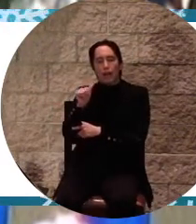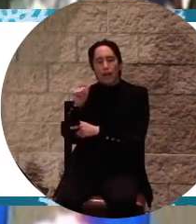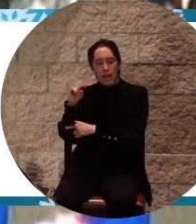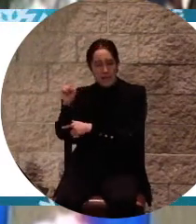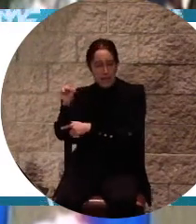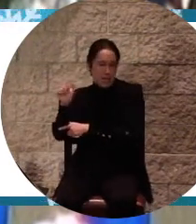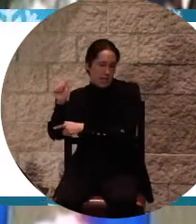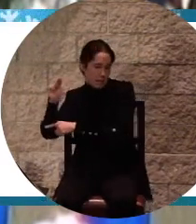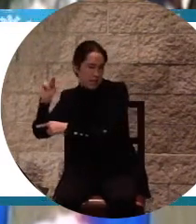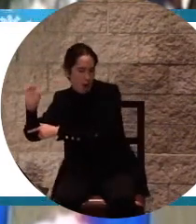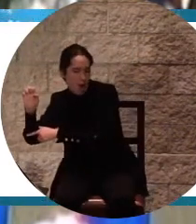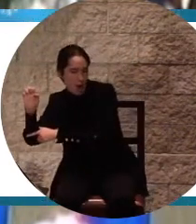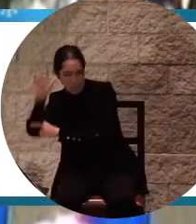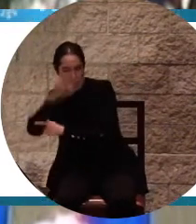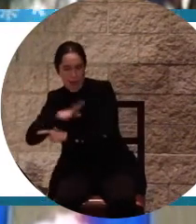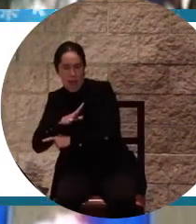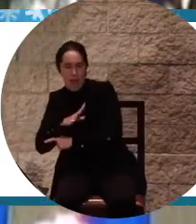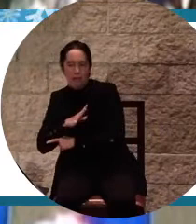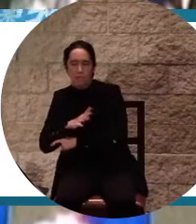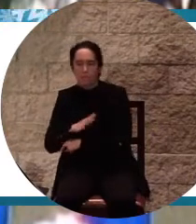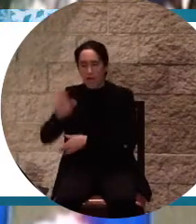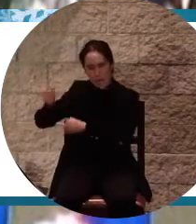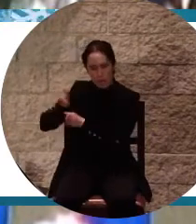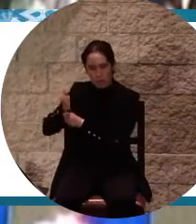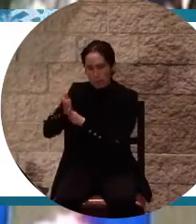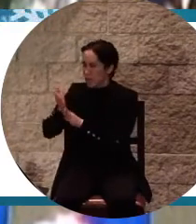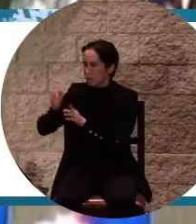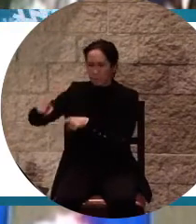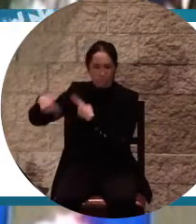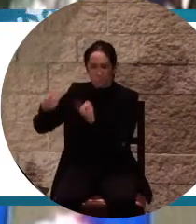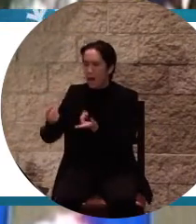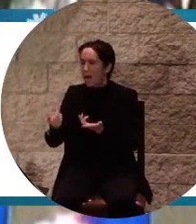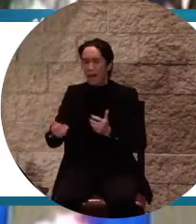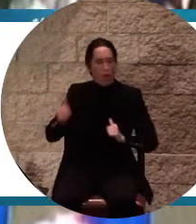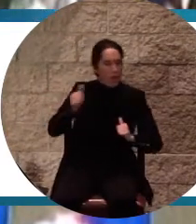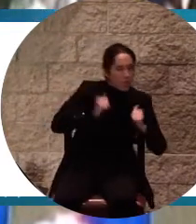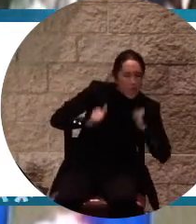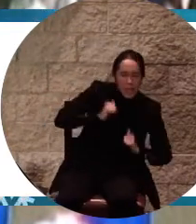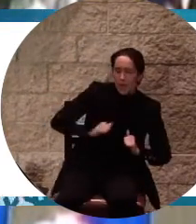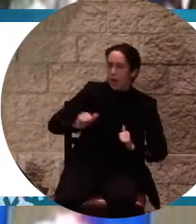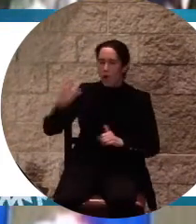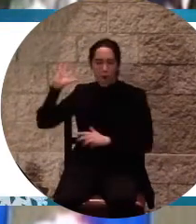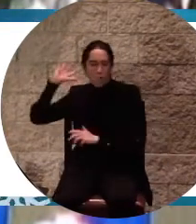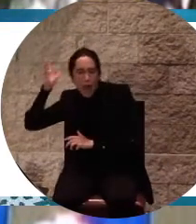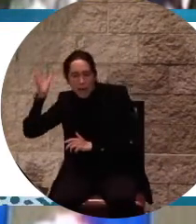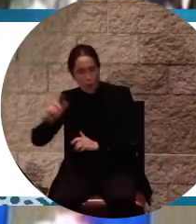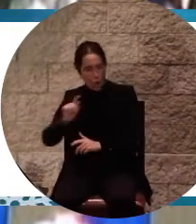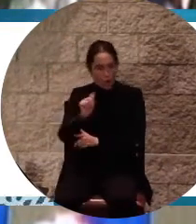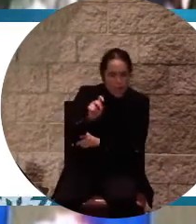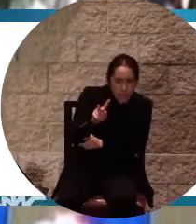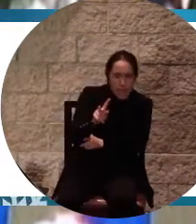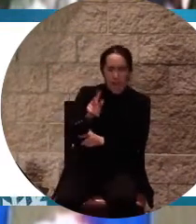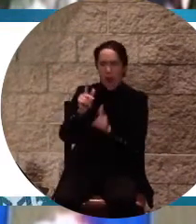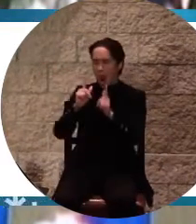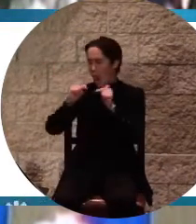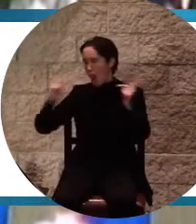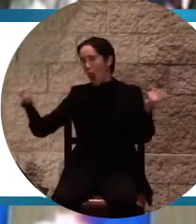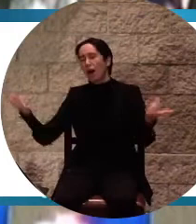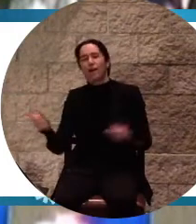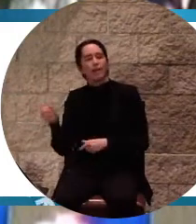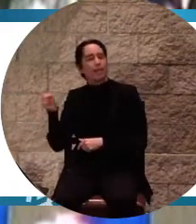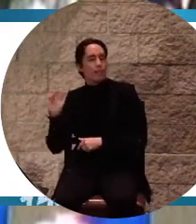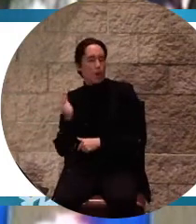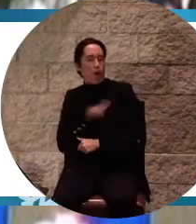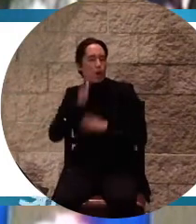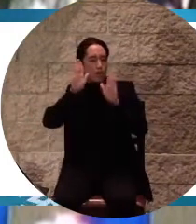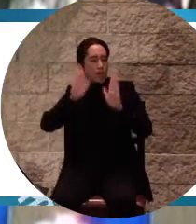spans cabaret, theater, film, television, and radio. He has been our Sunday morning musical